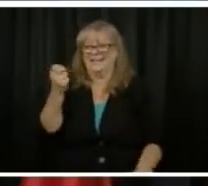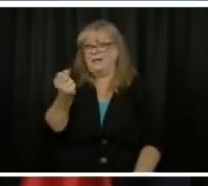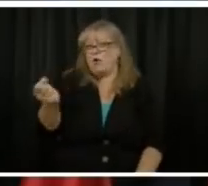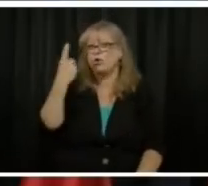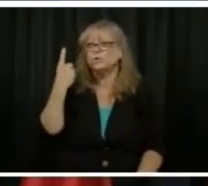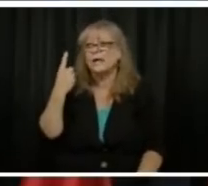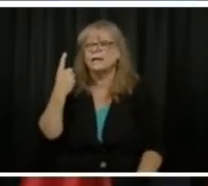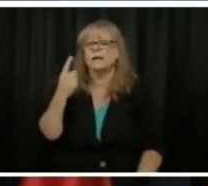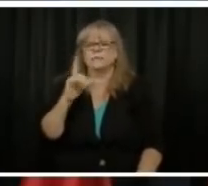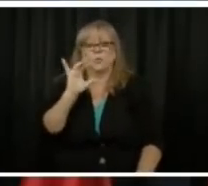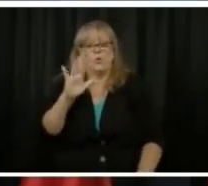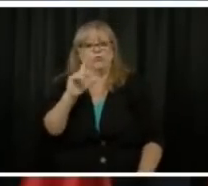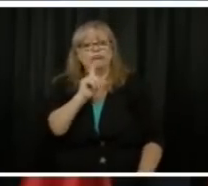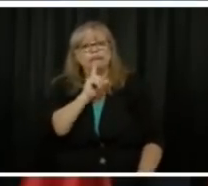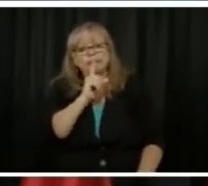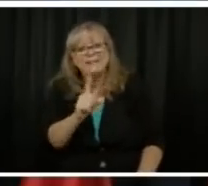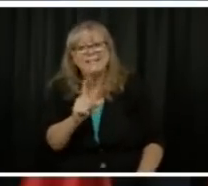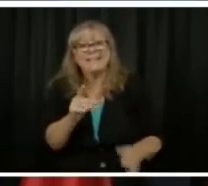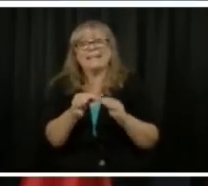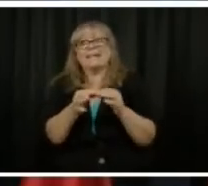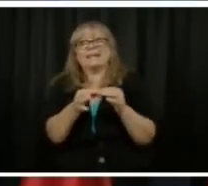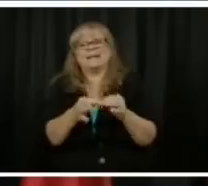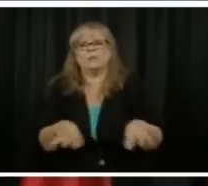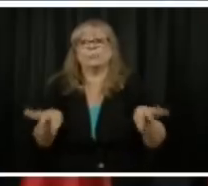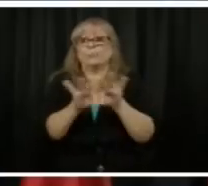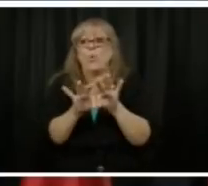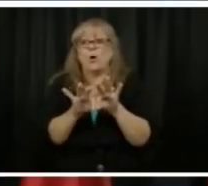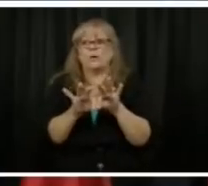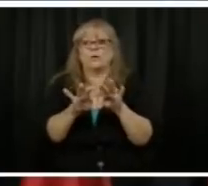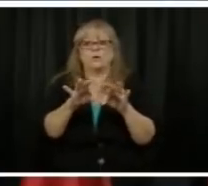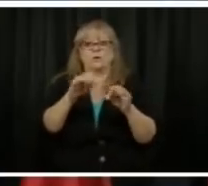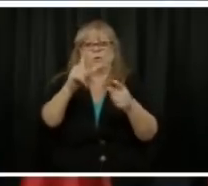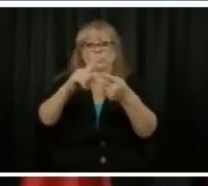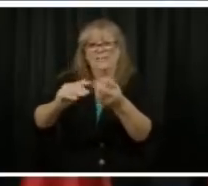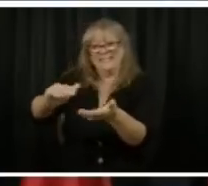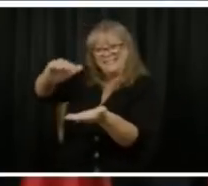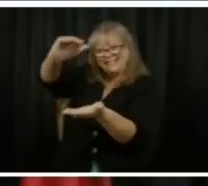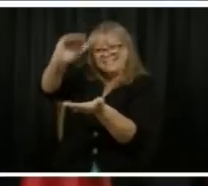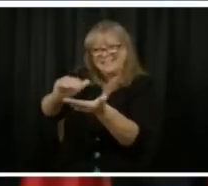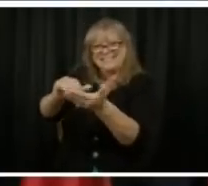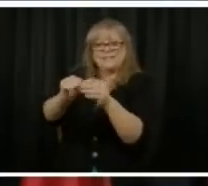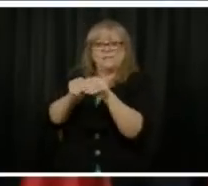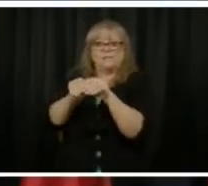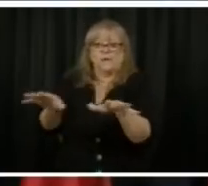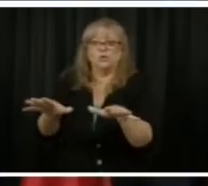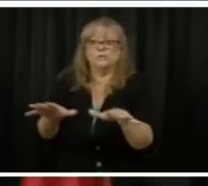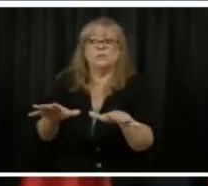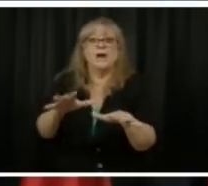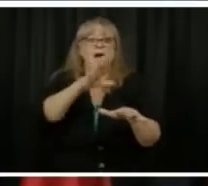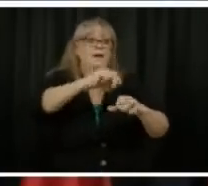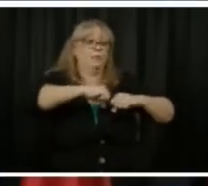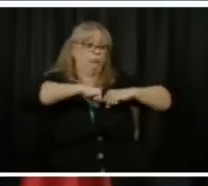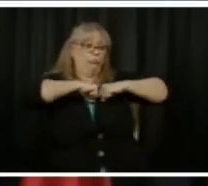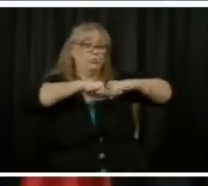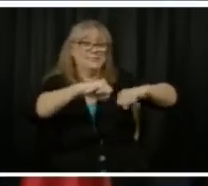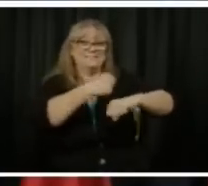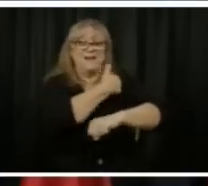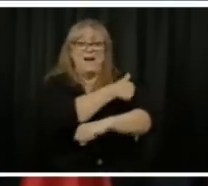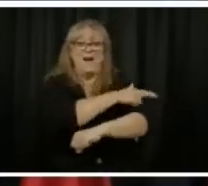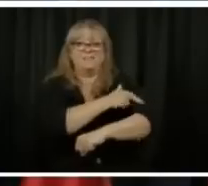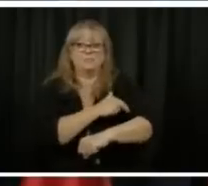our hospital systems from becoming overwhelmed by the sheer volume of patients. Although we are